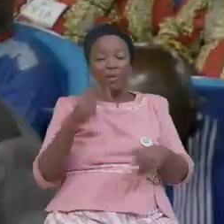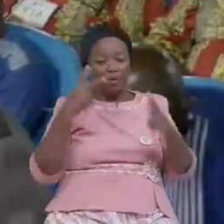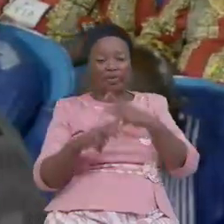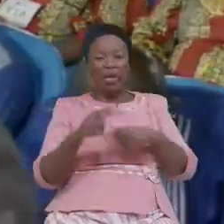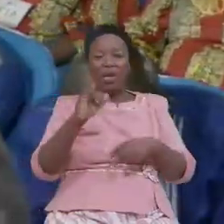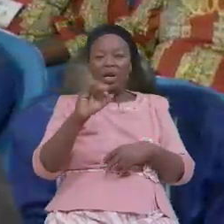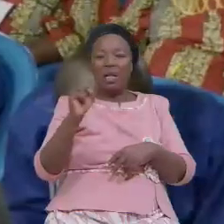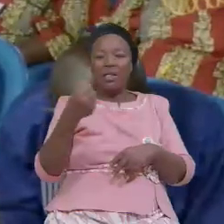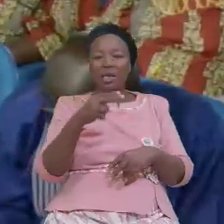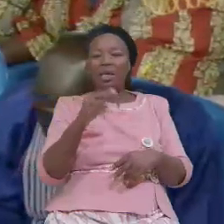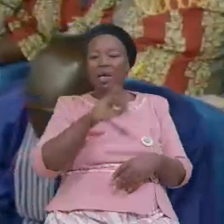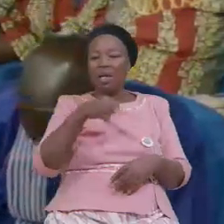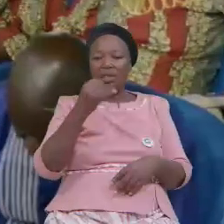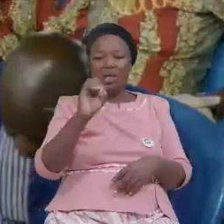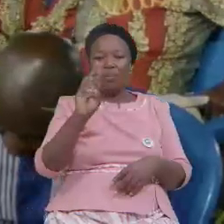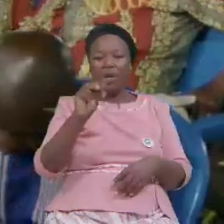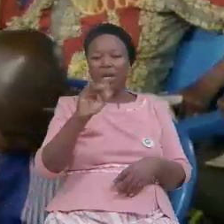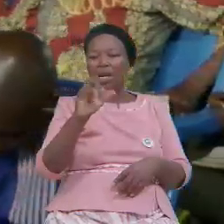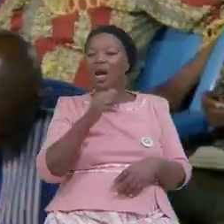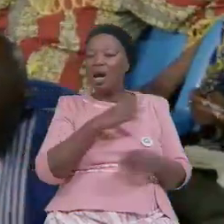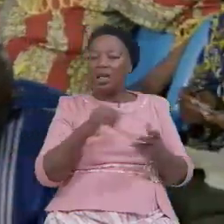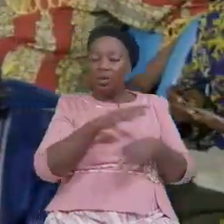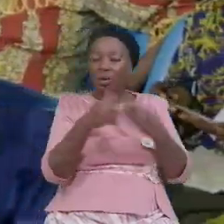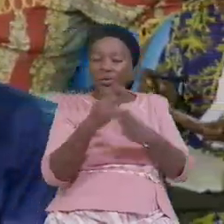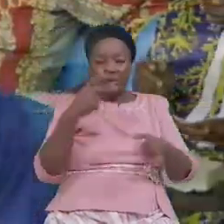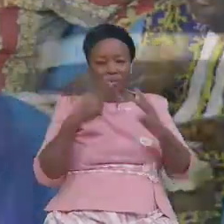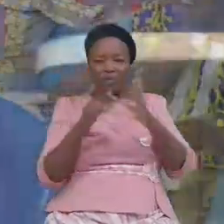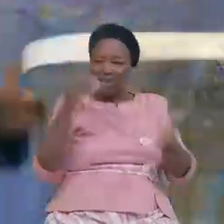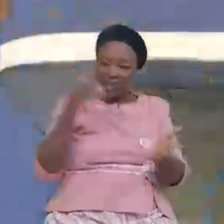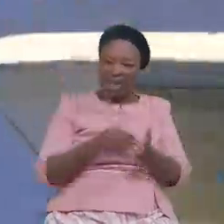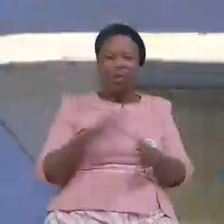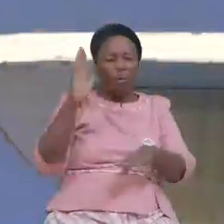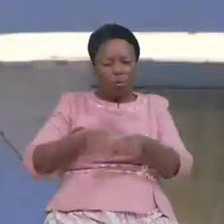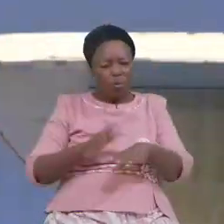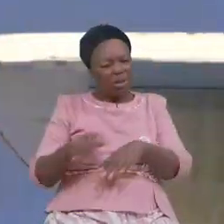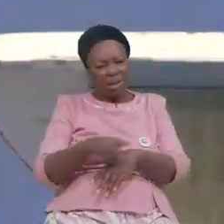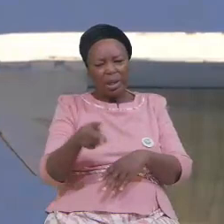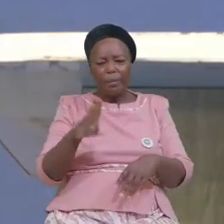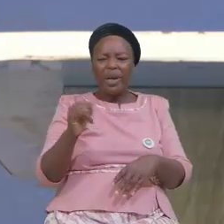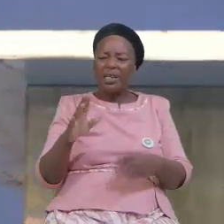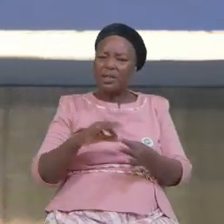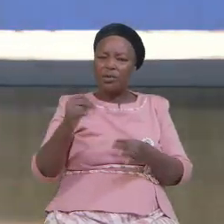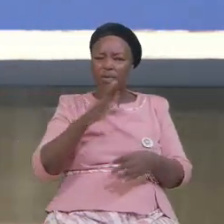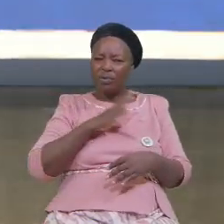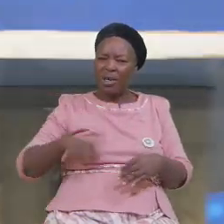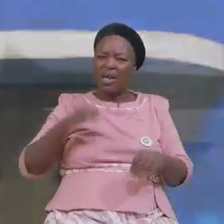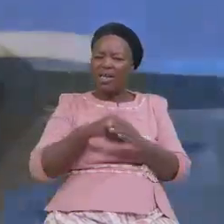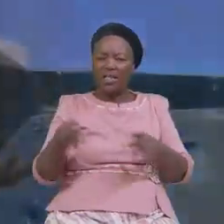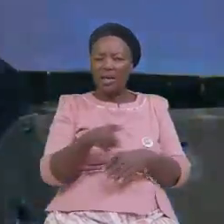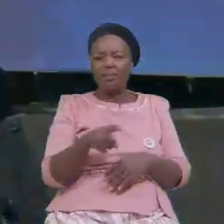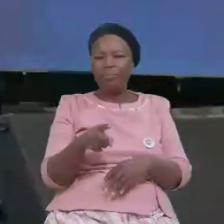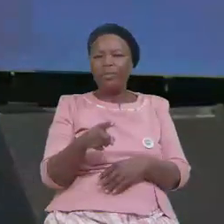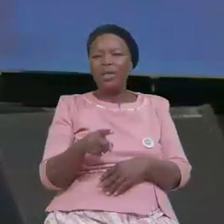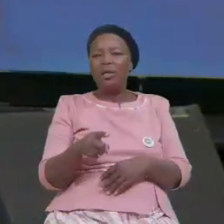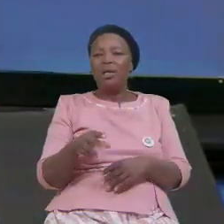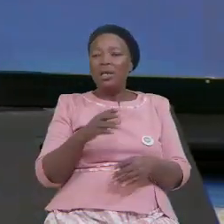Jeremiah, and those prophets again, they warned them by the Spirit of Christ in them.